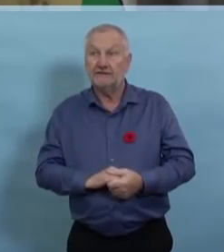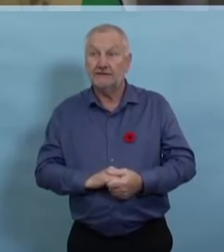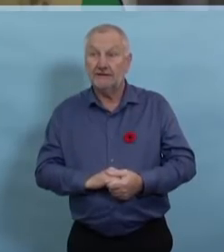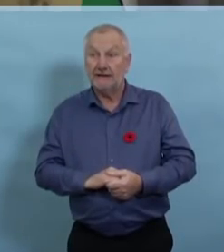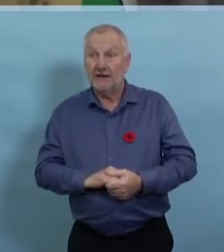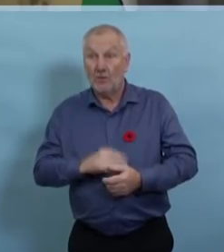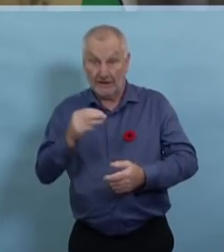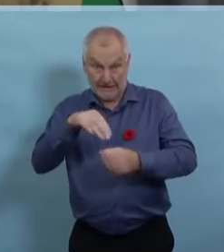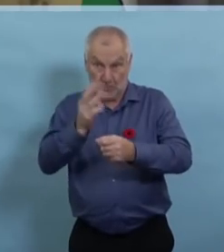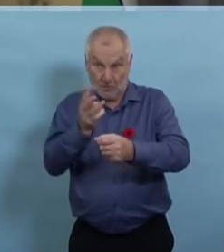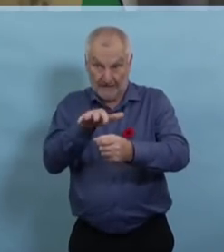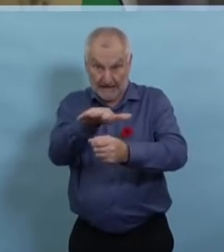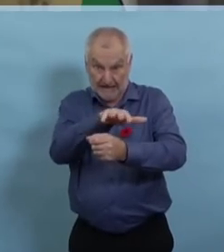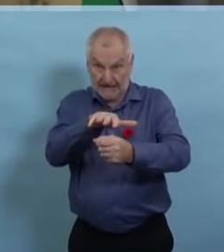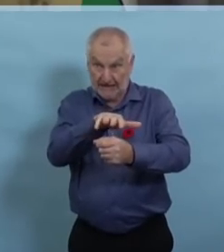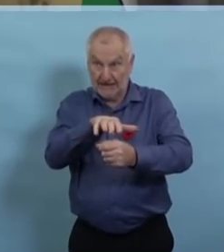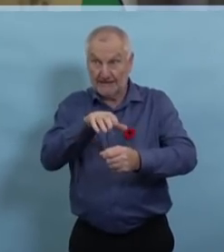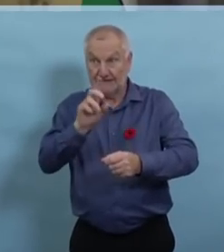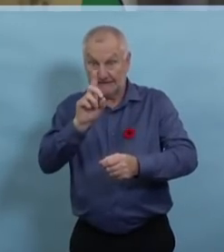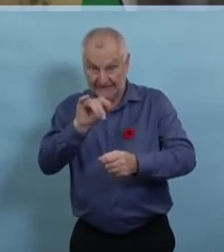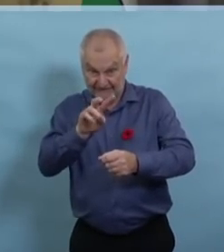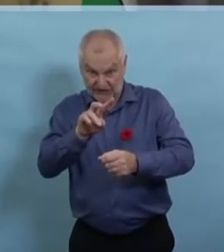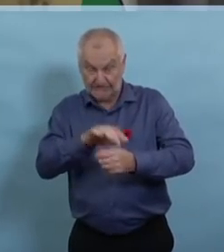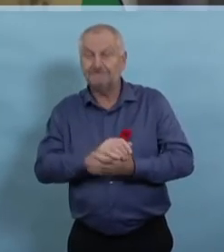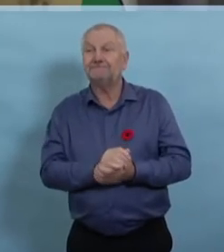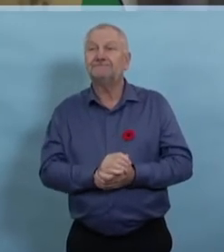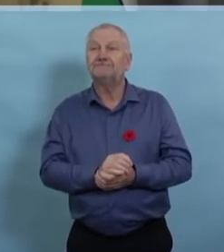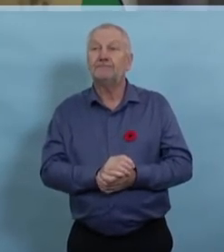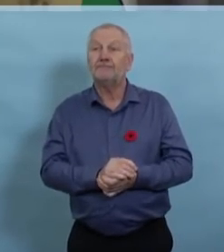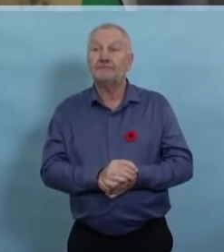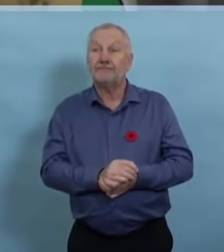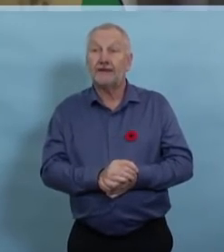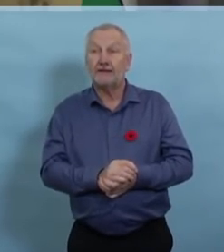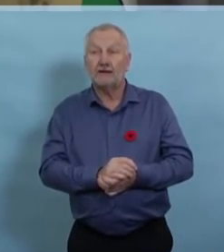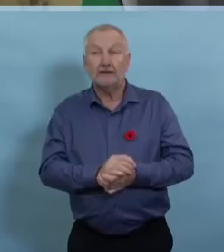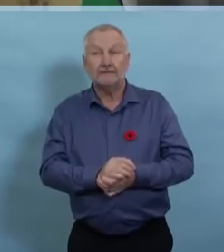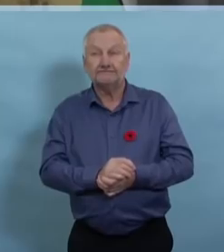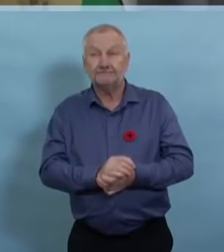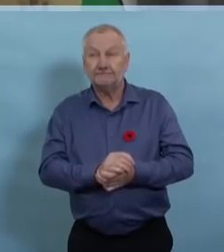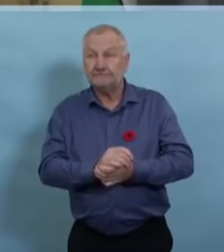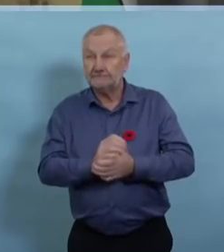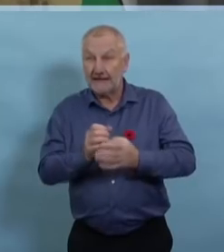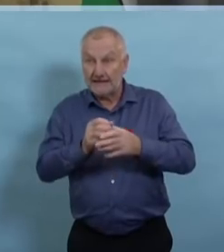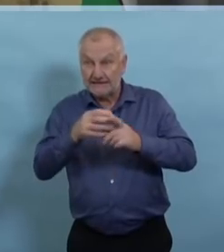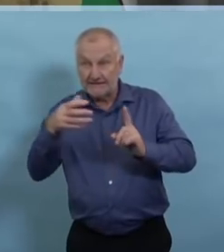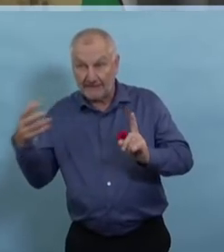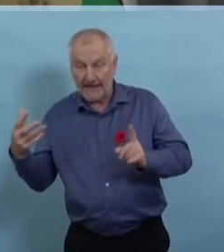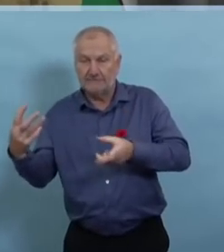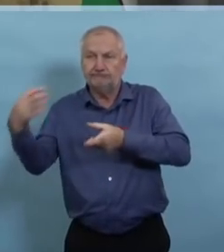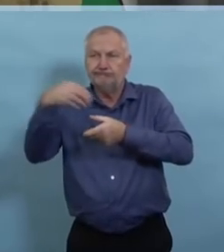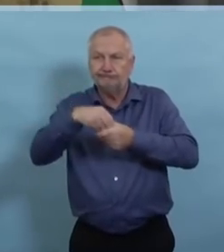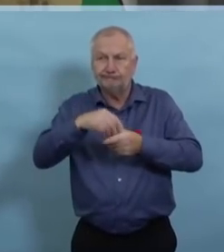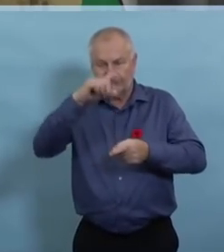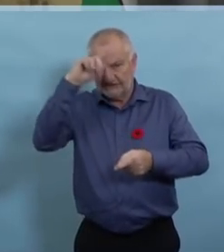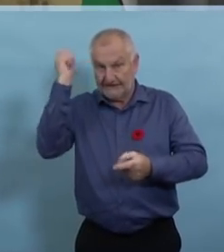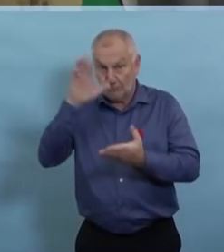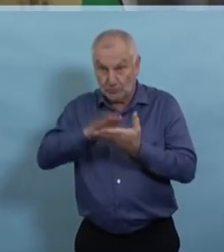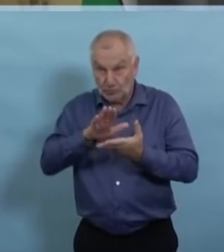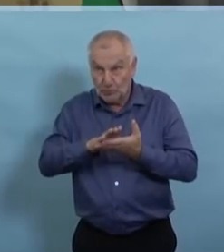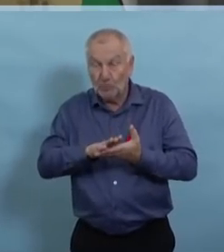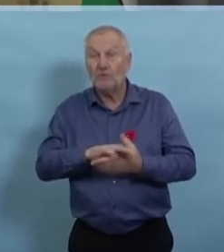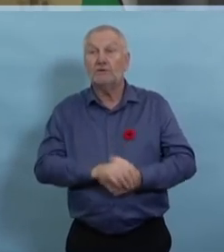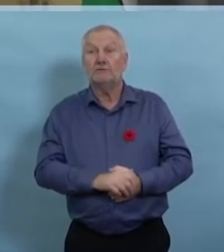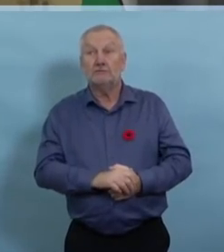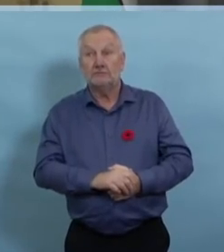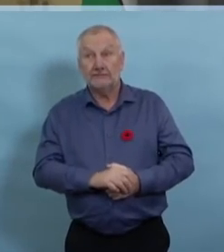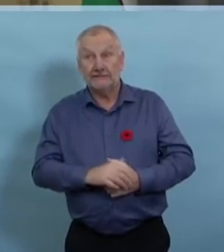Division, has been expanded. It was expanded for summer school throughout the summer to help those who needed